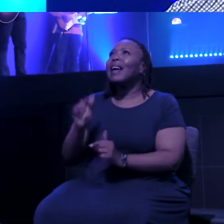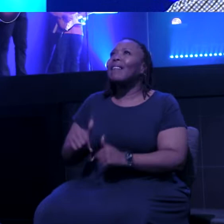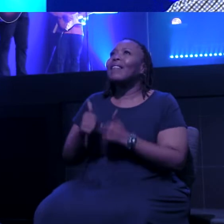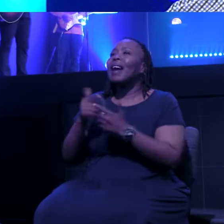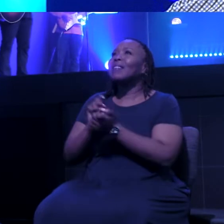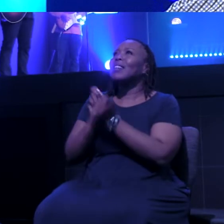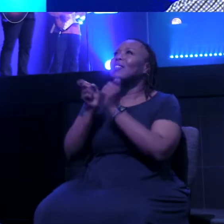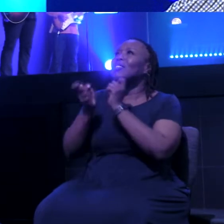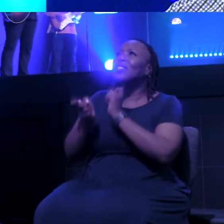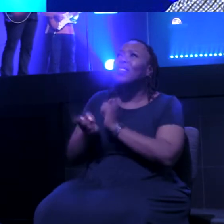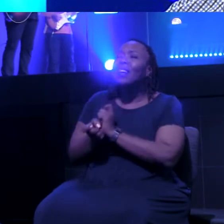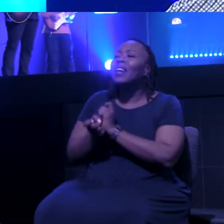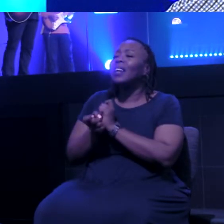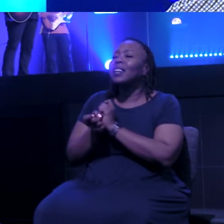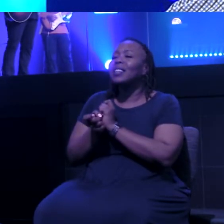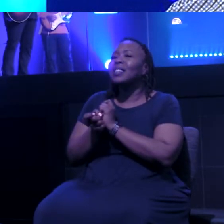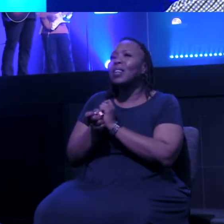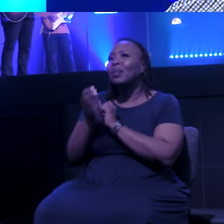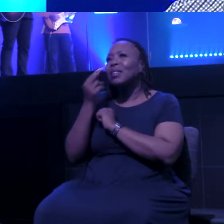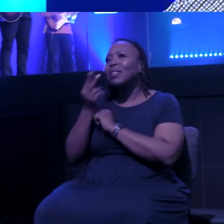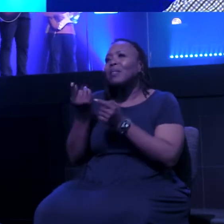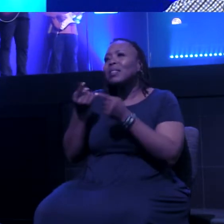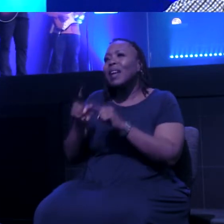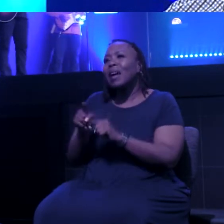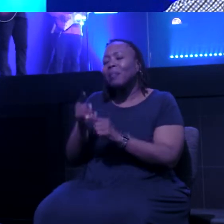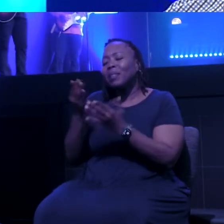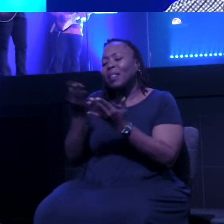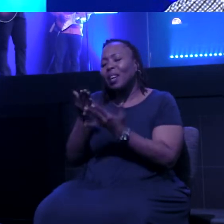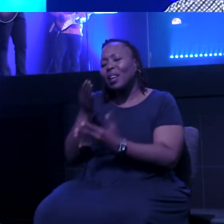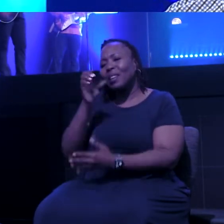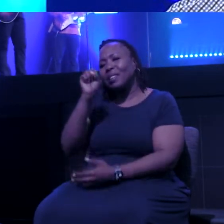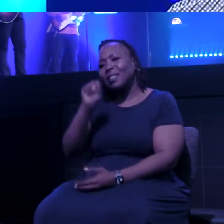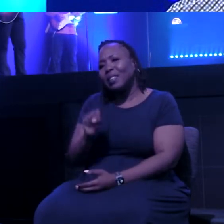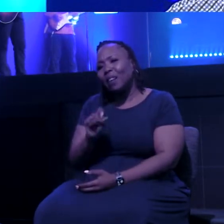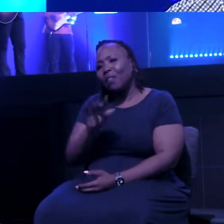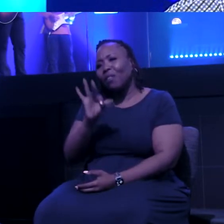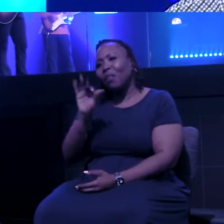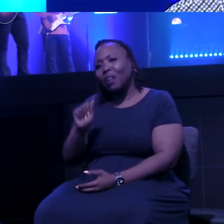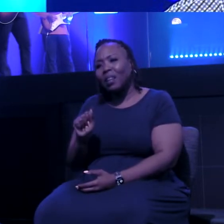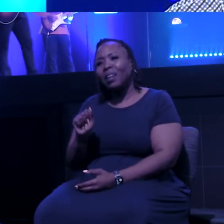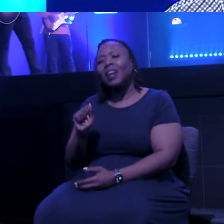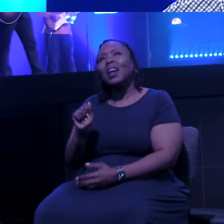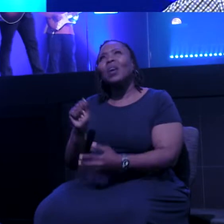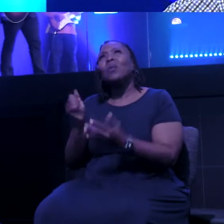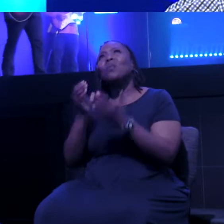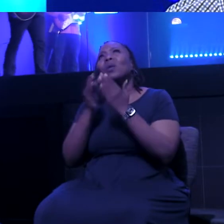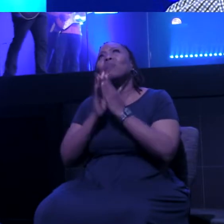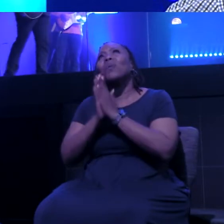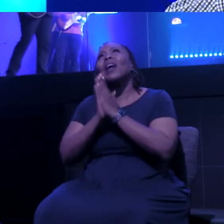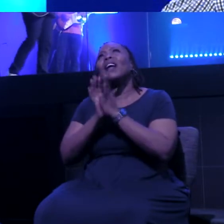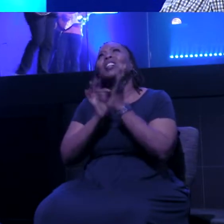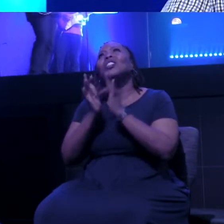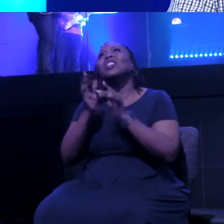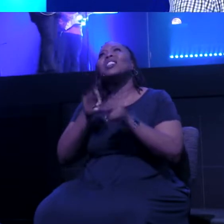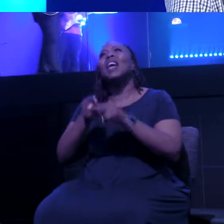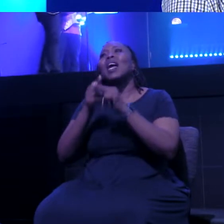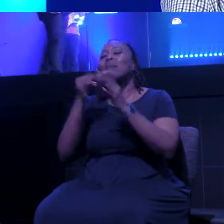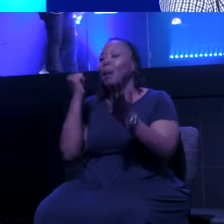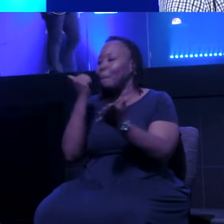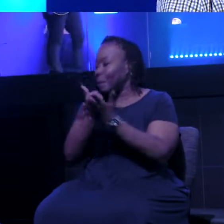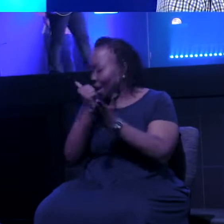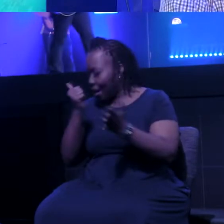taking place here in South Florida. God, we lift all of this up before you. We pray this in Jesus' name. Amen.